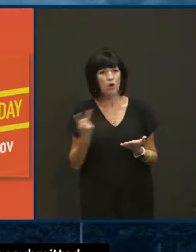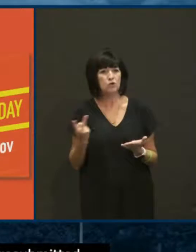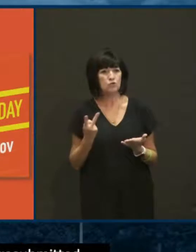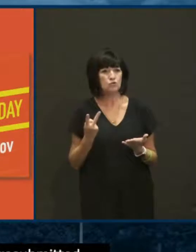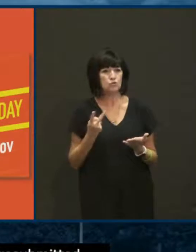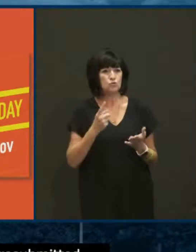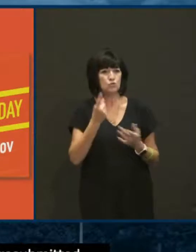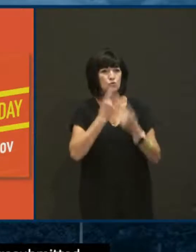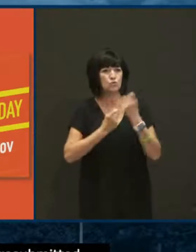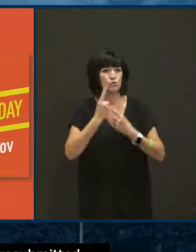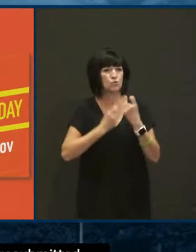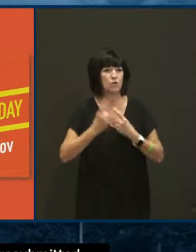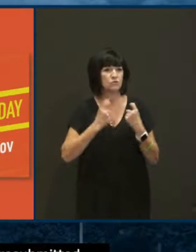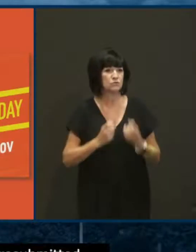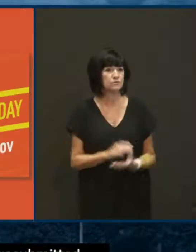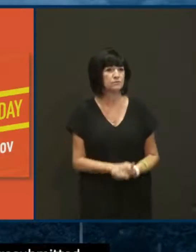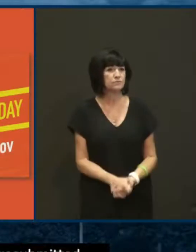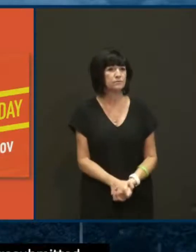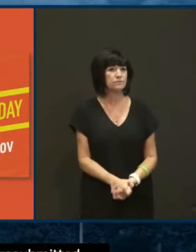well.